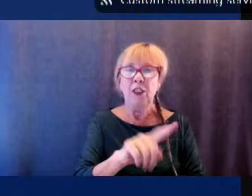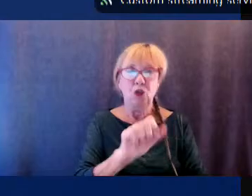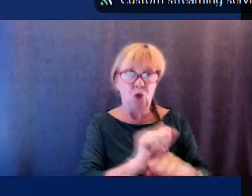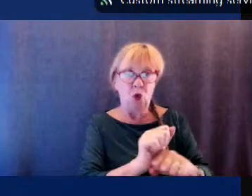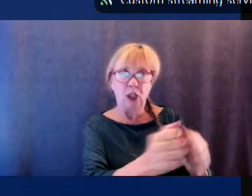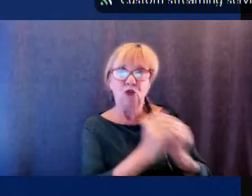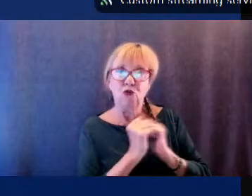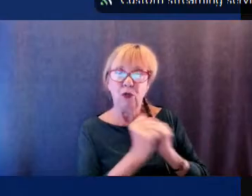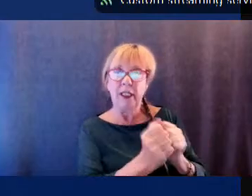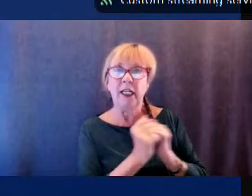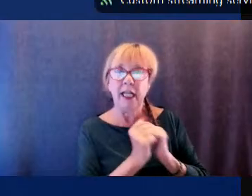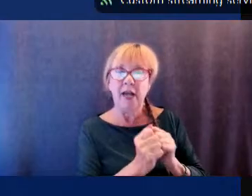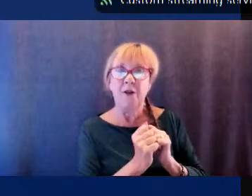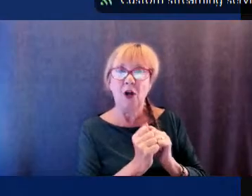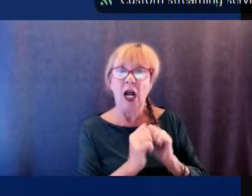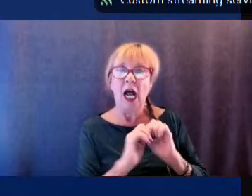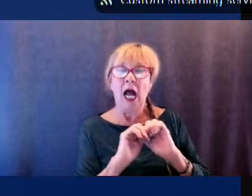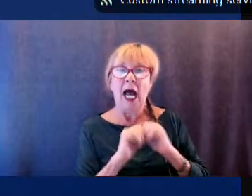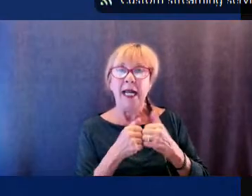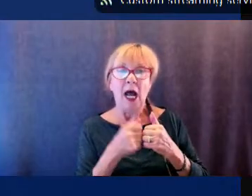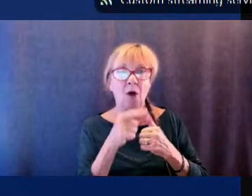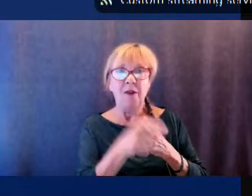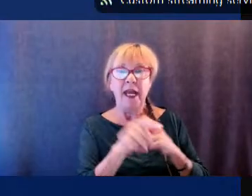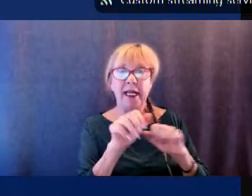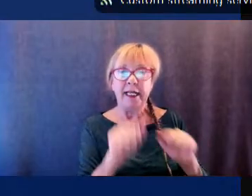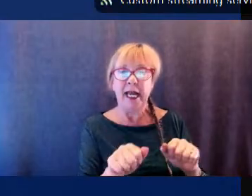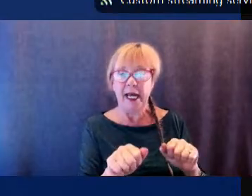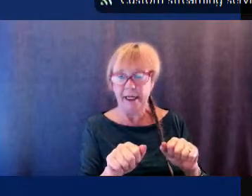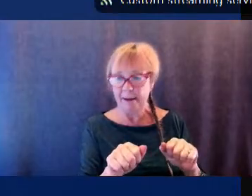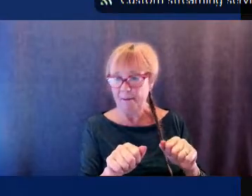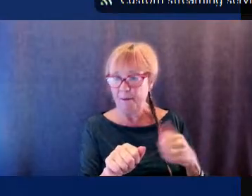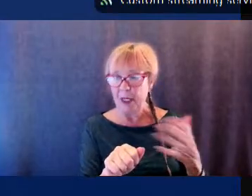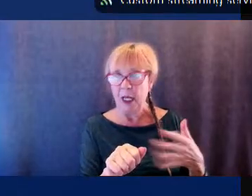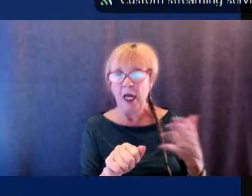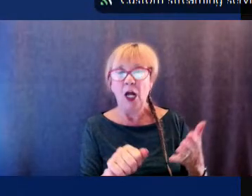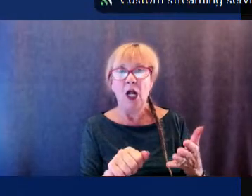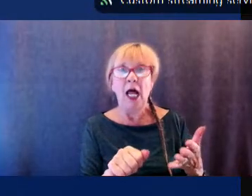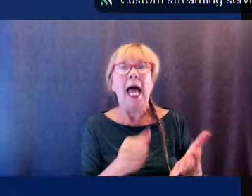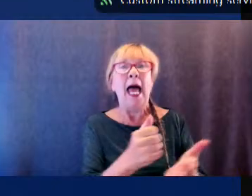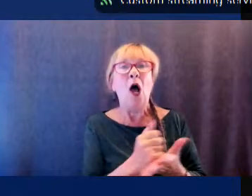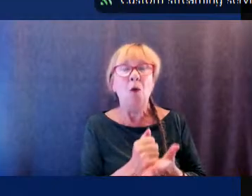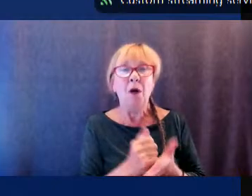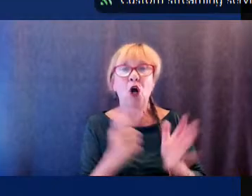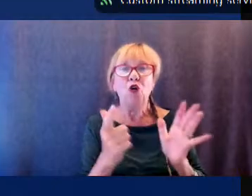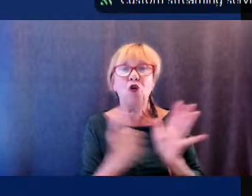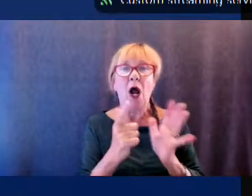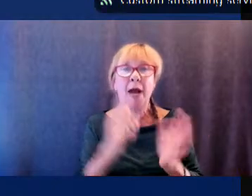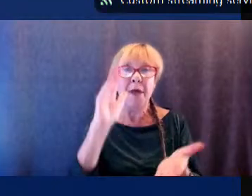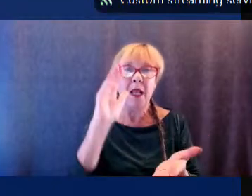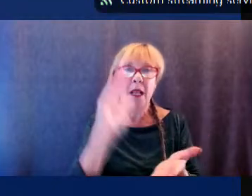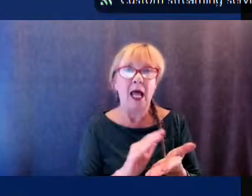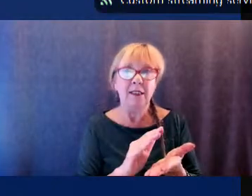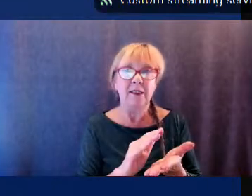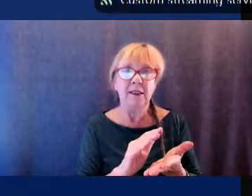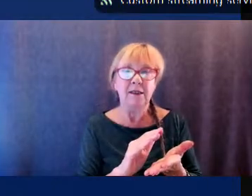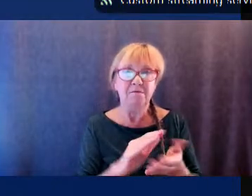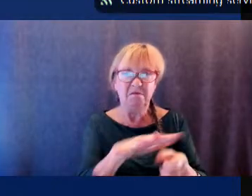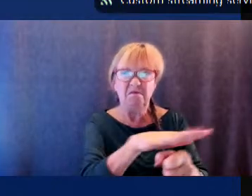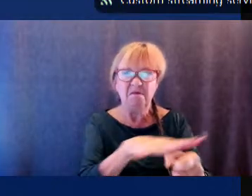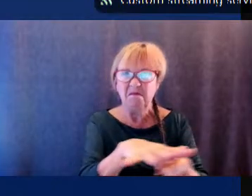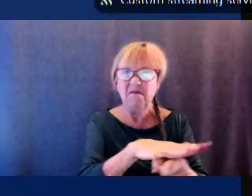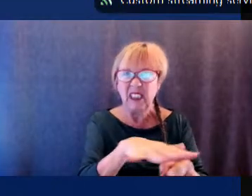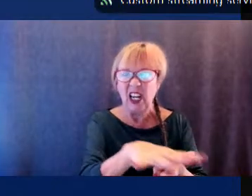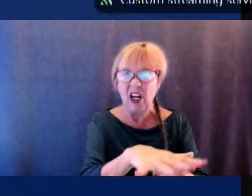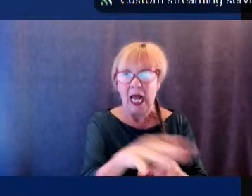us on ways that they can utilize to lower crime in their community or near their house, and especially